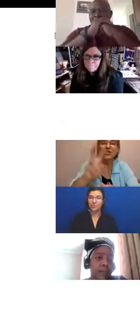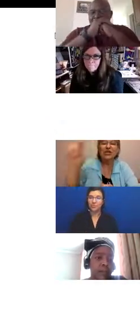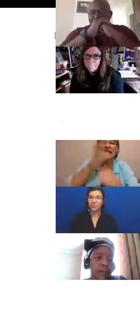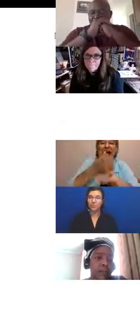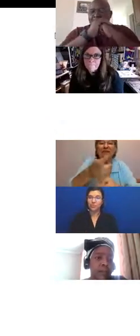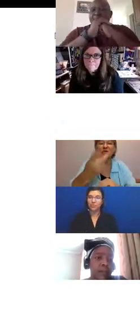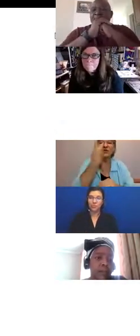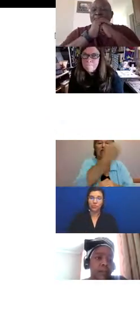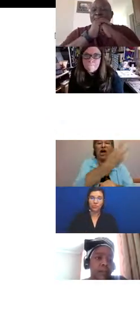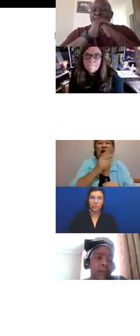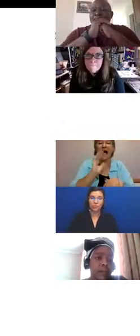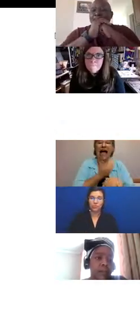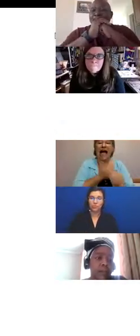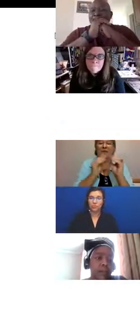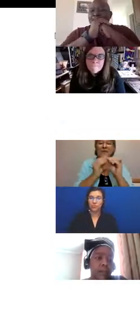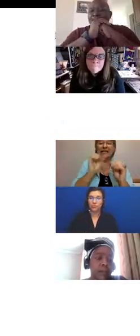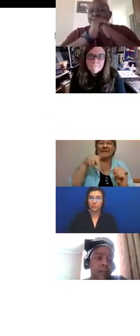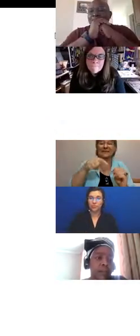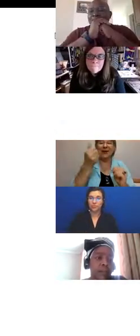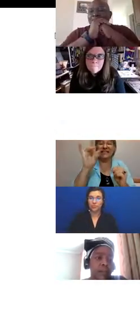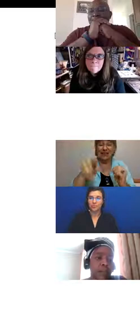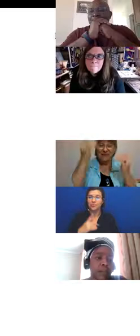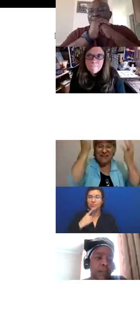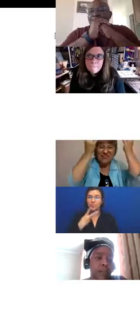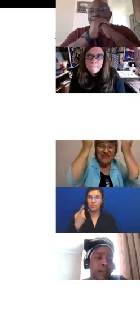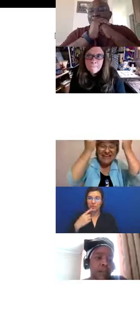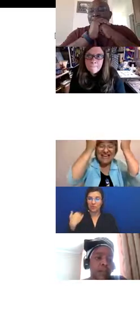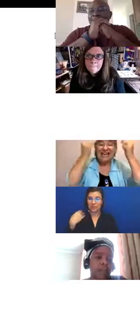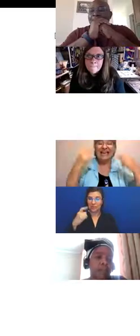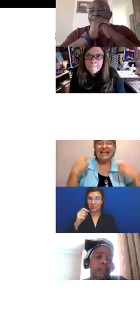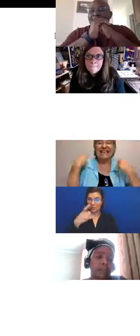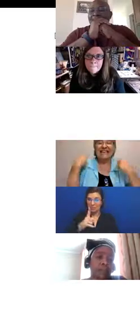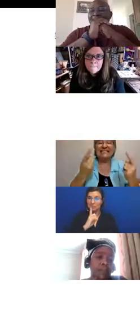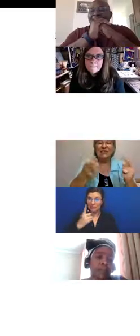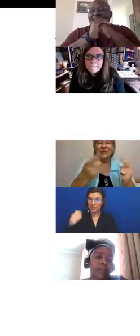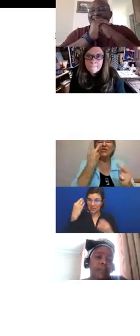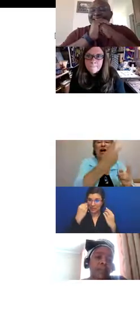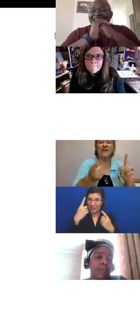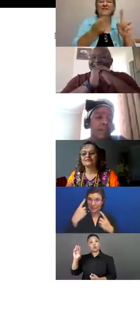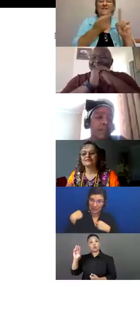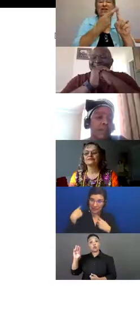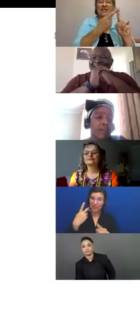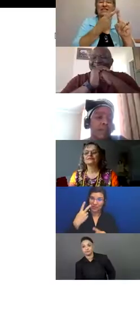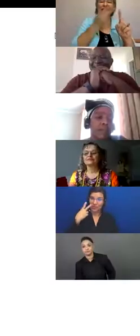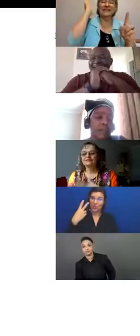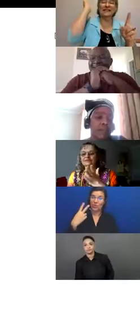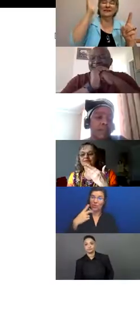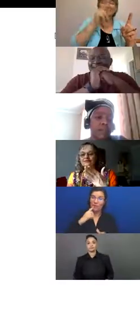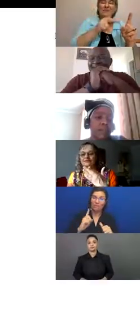your journey after you saw our meeting September 18th. You've been thinking since you saw the